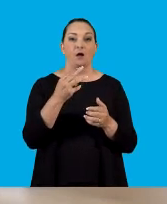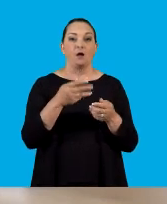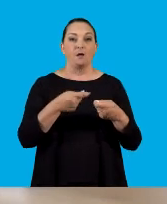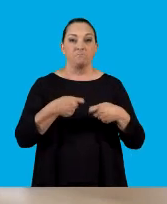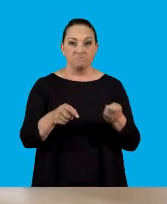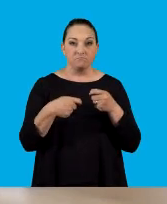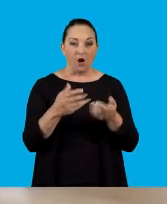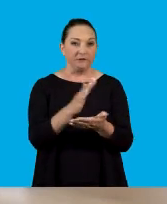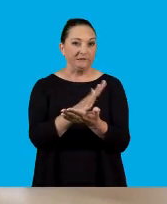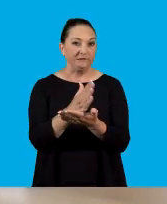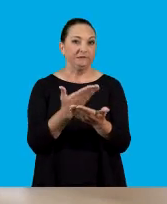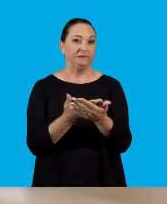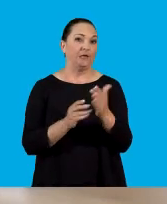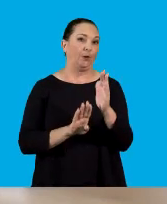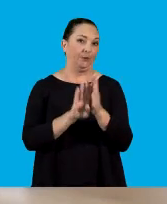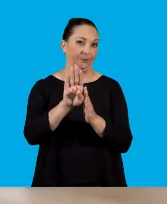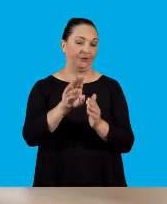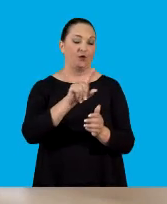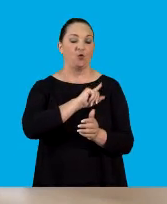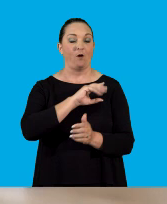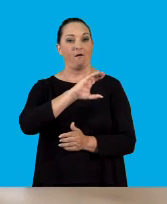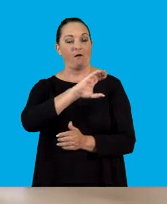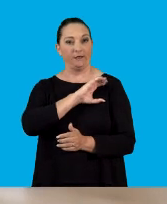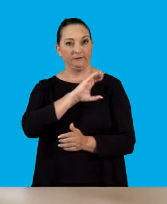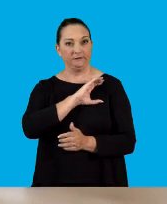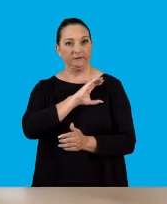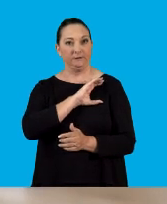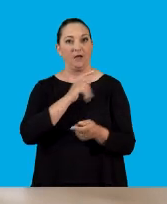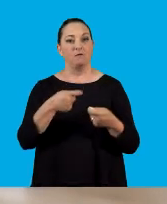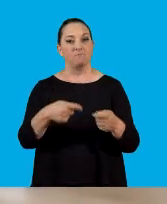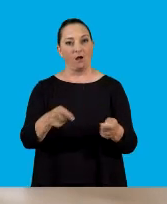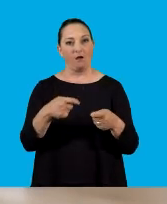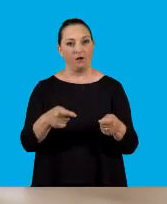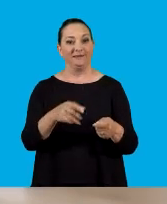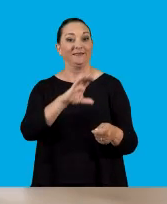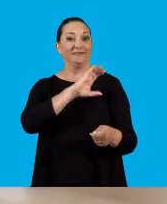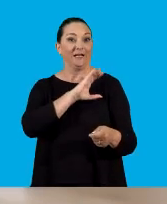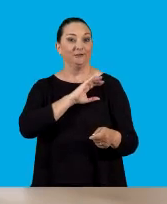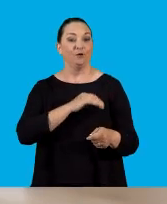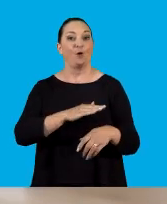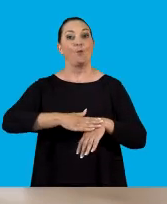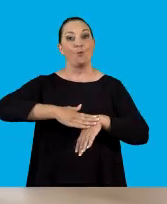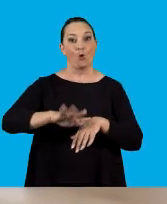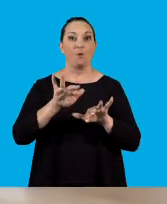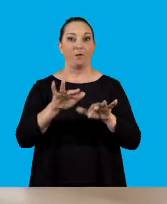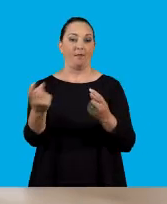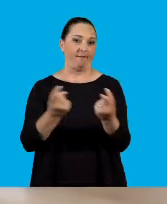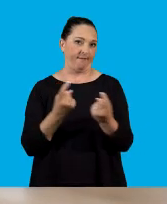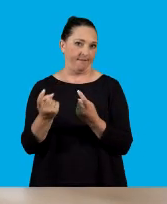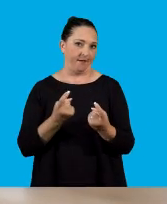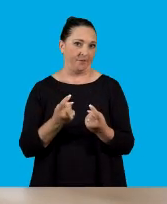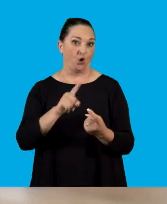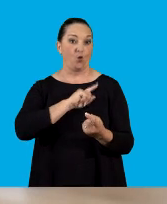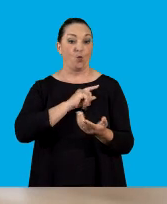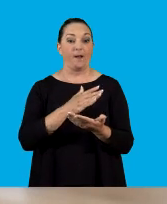do we mean by market? Market refers to customers. So this means they have to increase the customers for the business. Because with